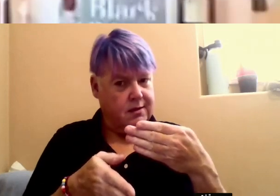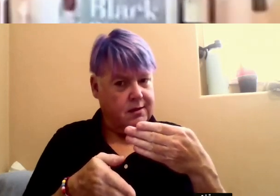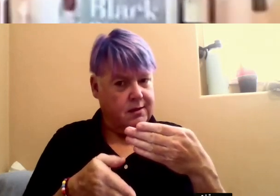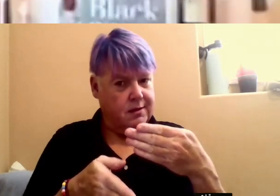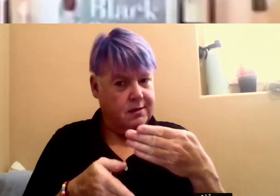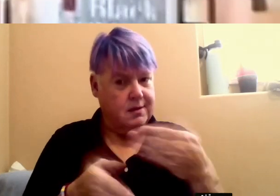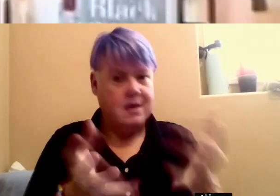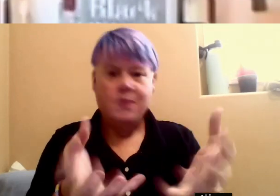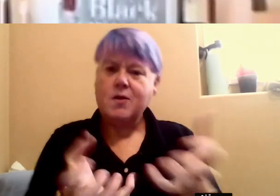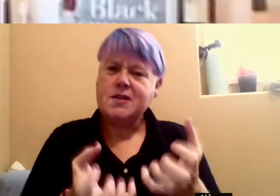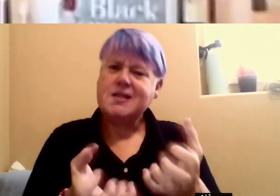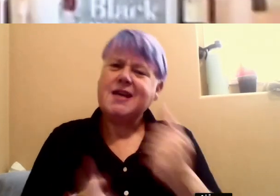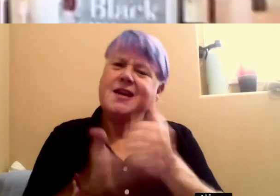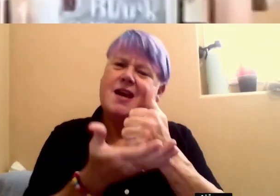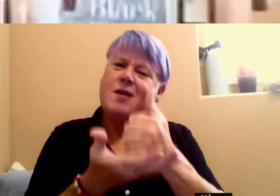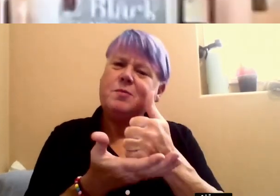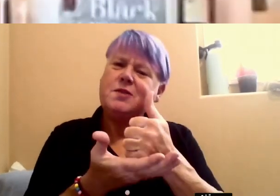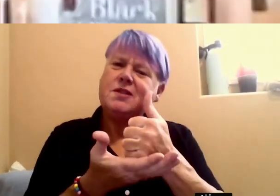the novel, but